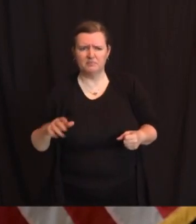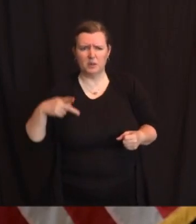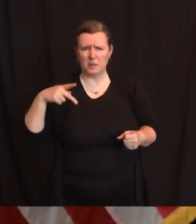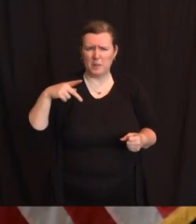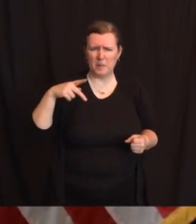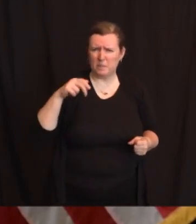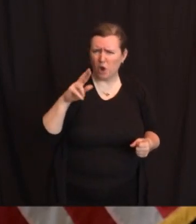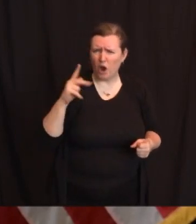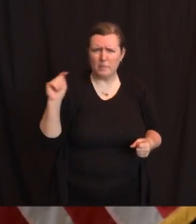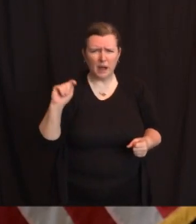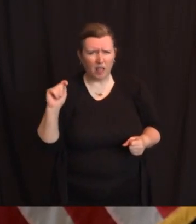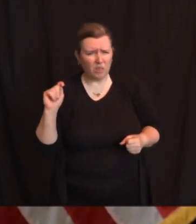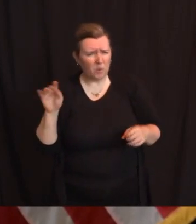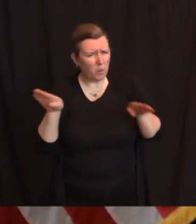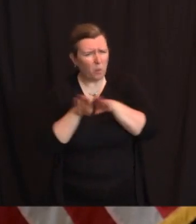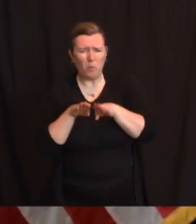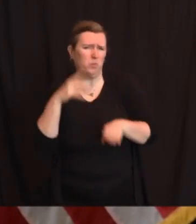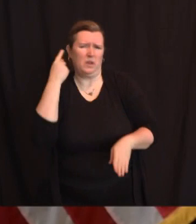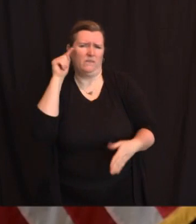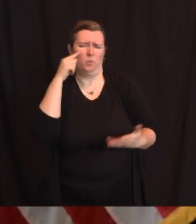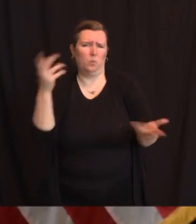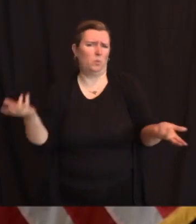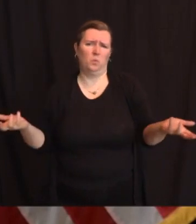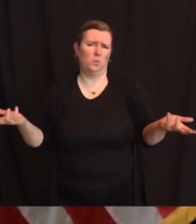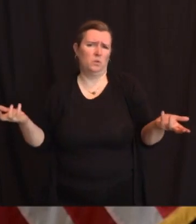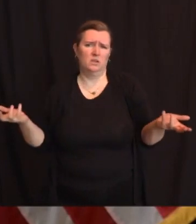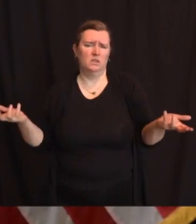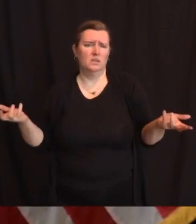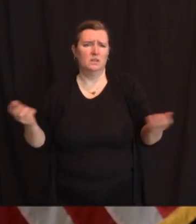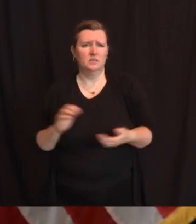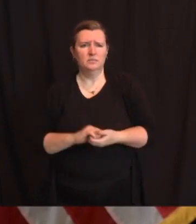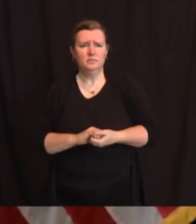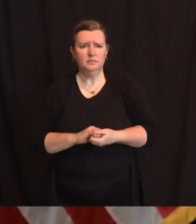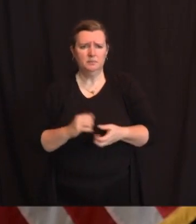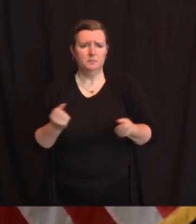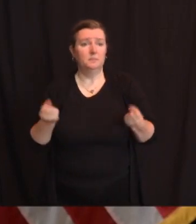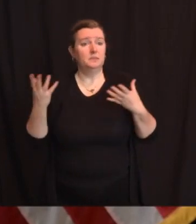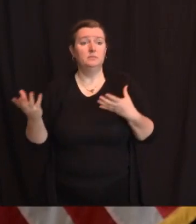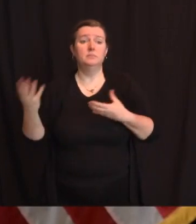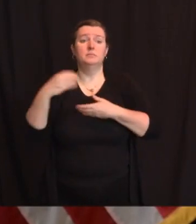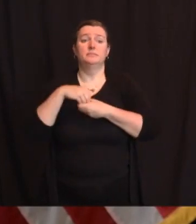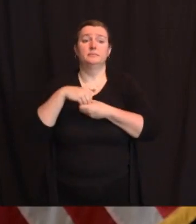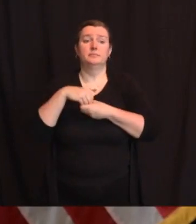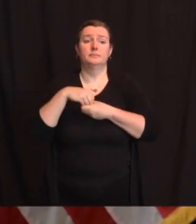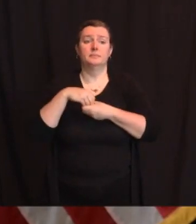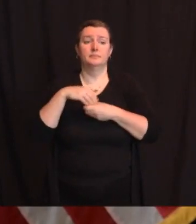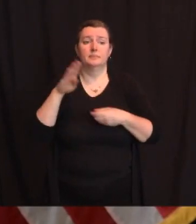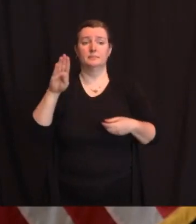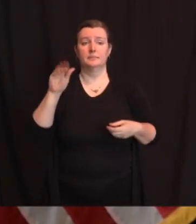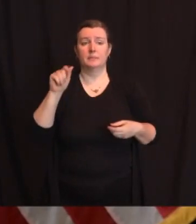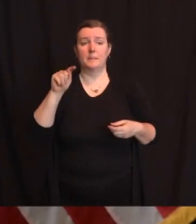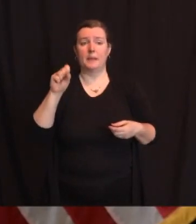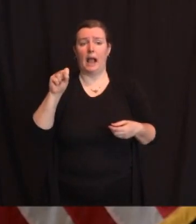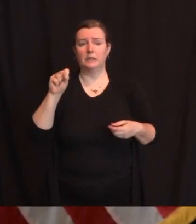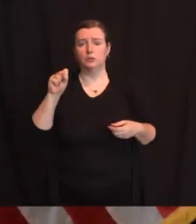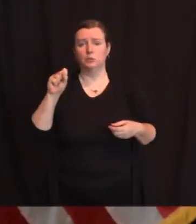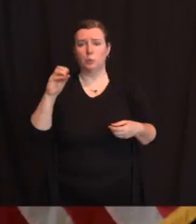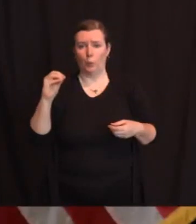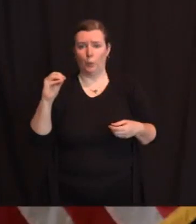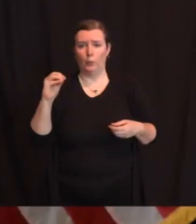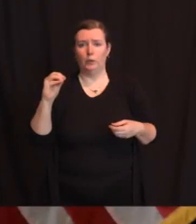closed. And given that many of them, including Batstow, are in very remote areas,